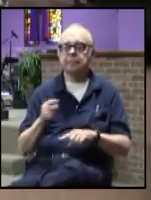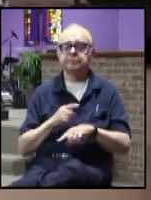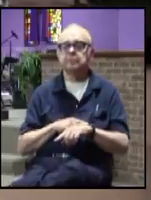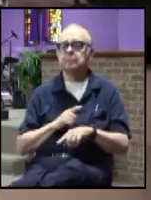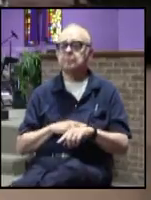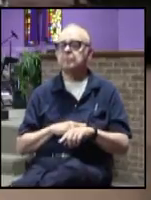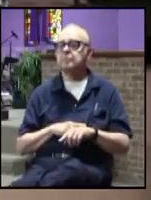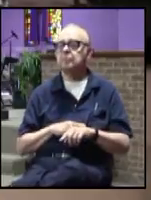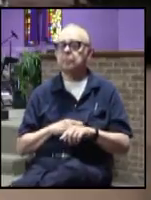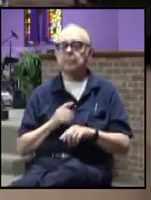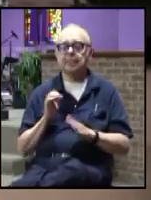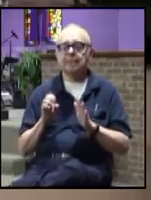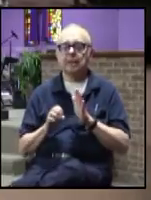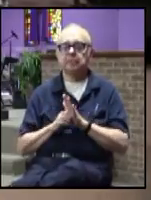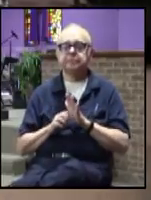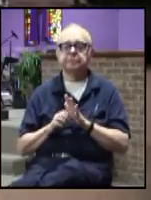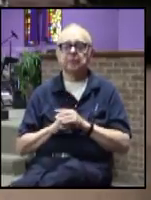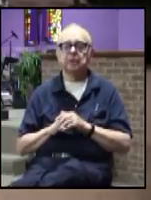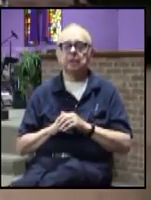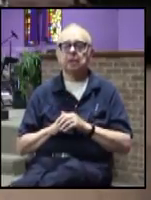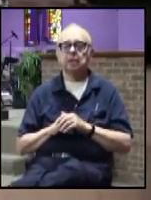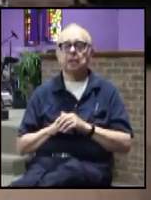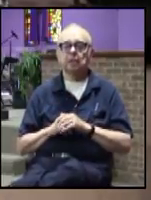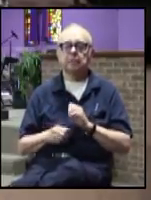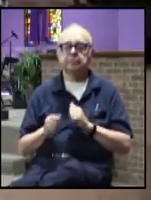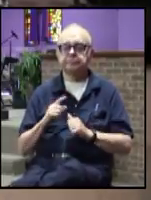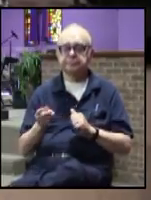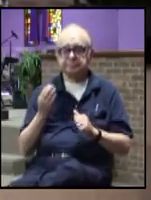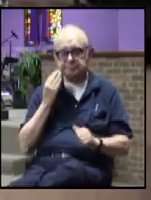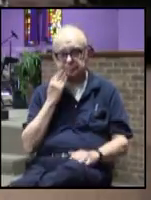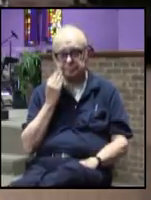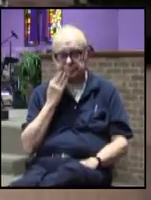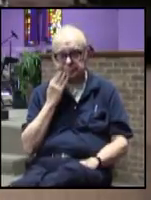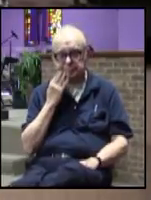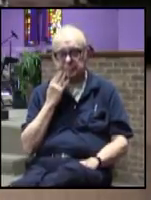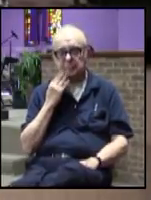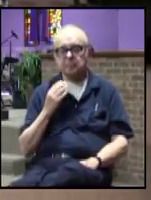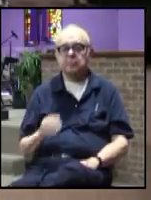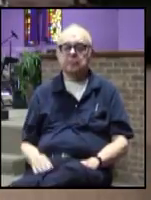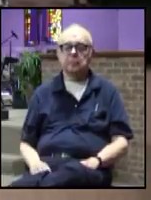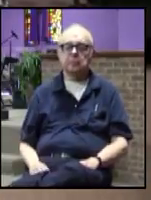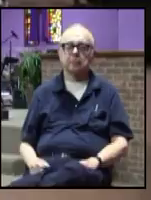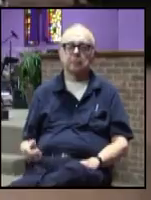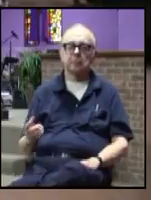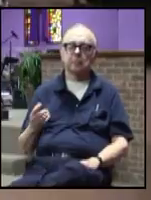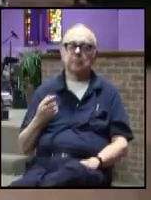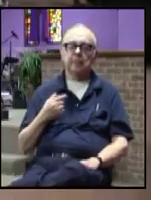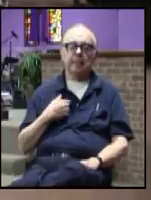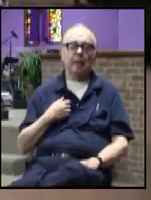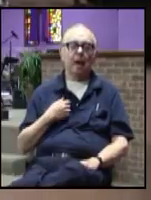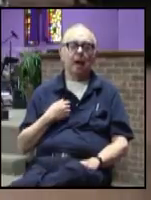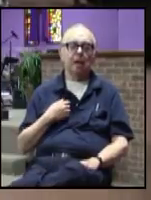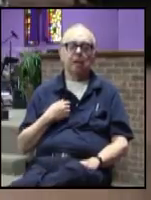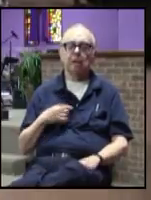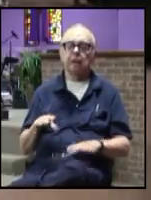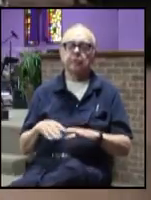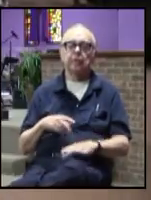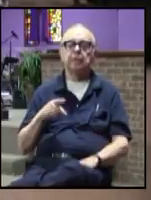But there are times, for instance, and most of y'all know, I'm a prankster.